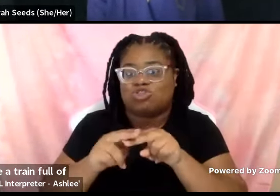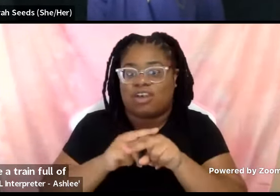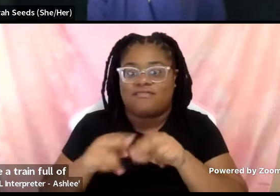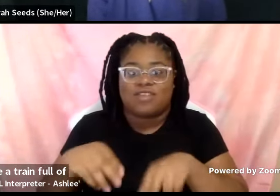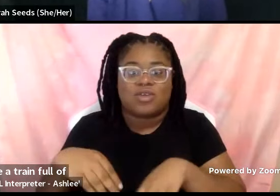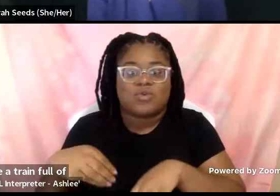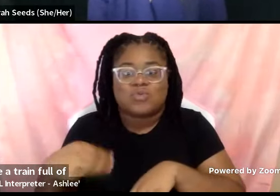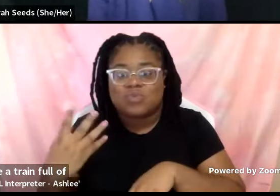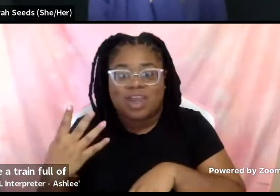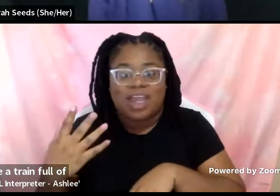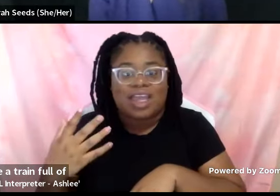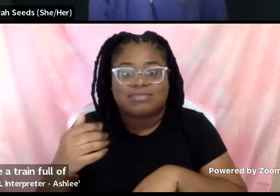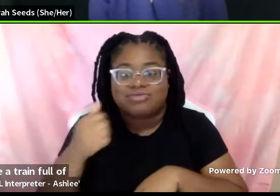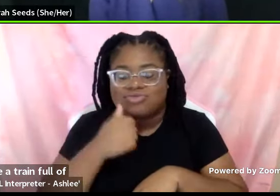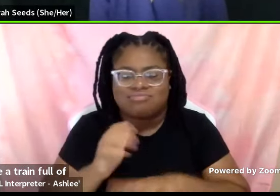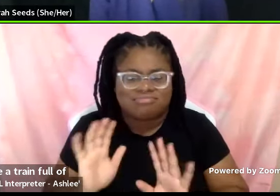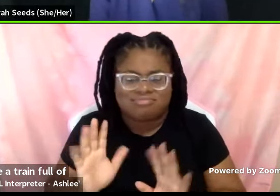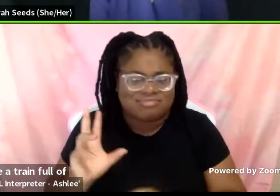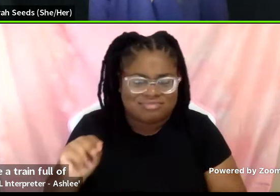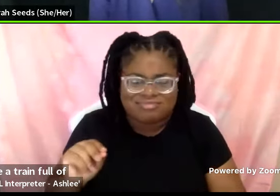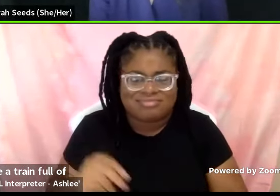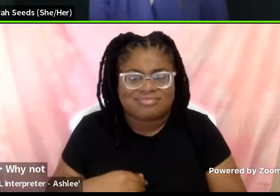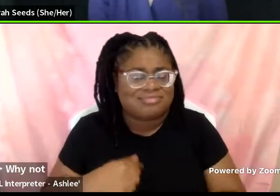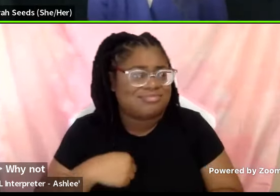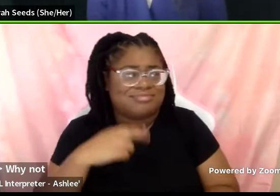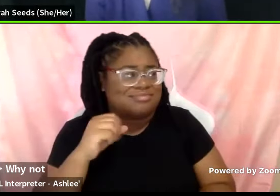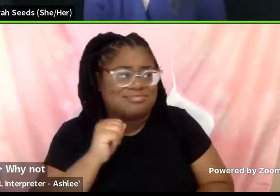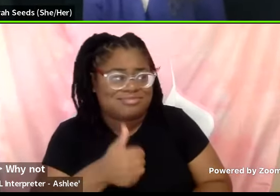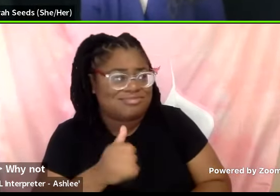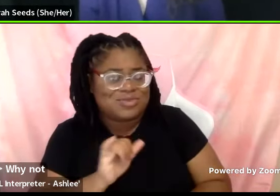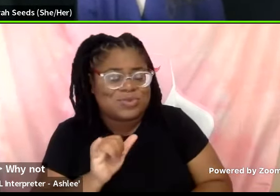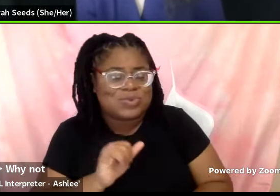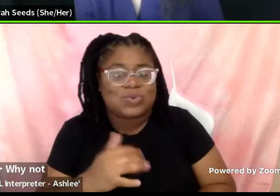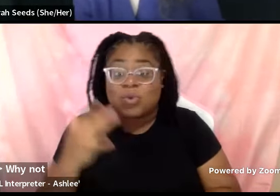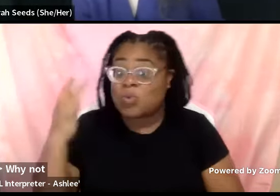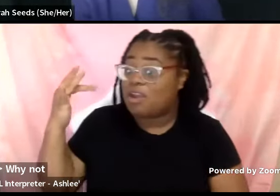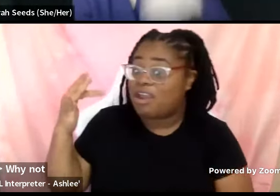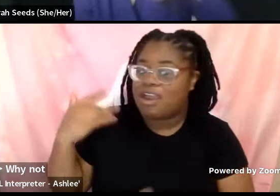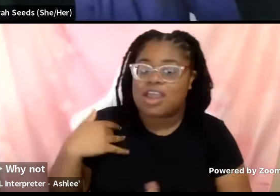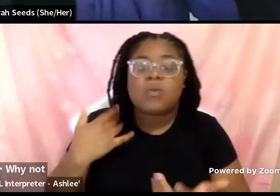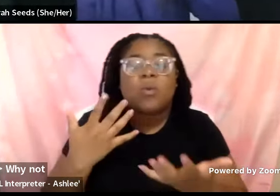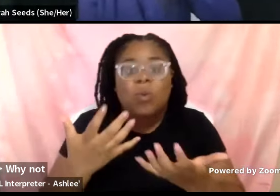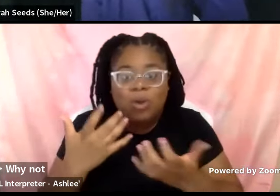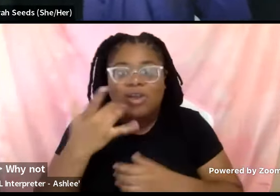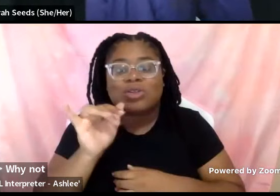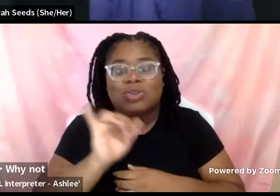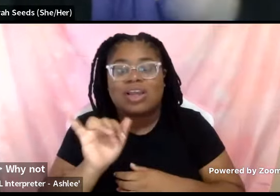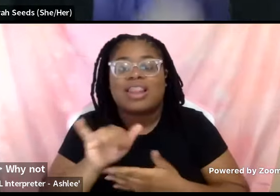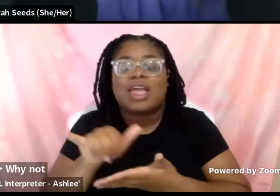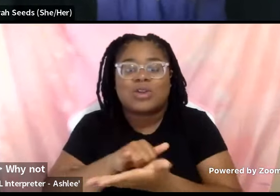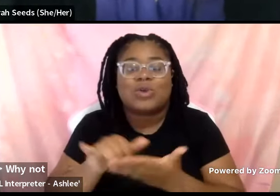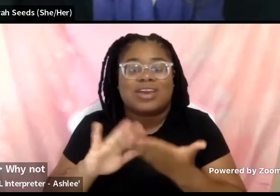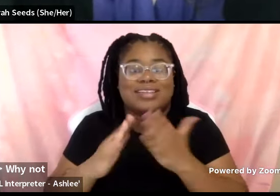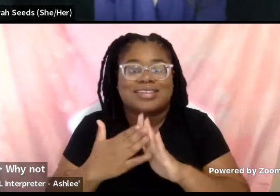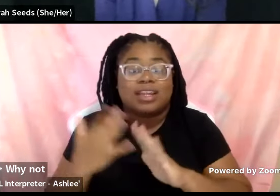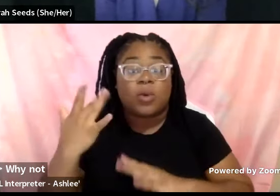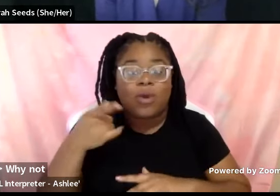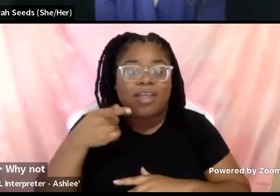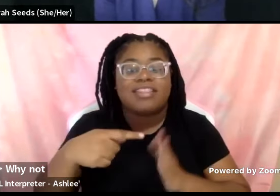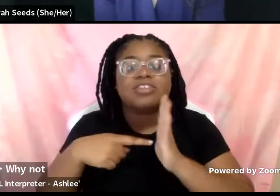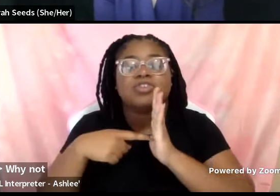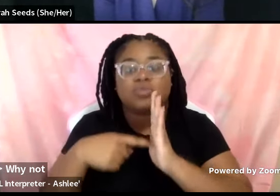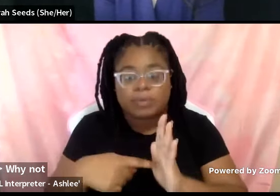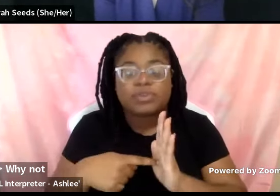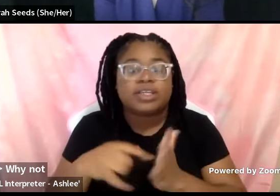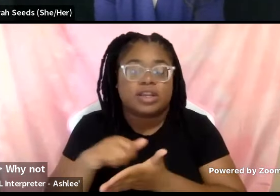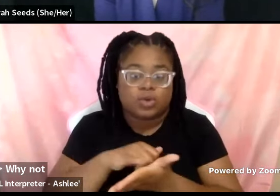mean, nope. I don't. We wanted it to look like New York City because this show represented New York City.